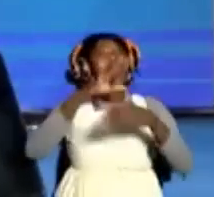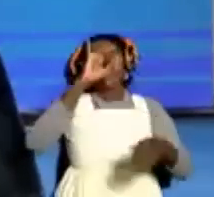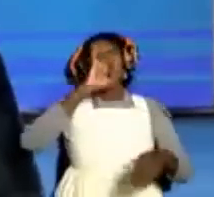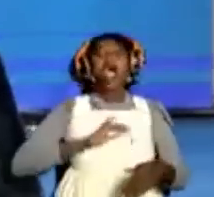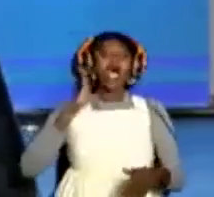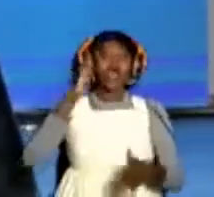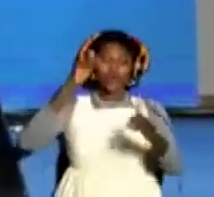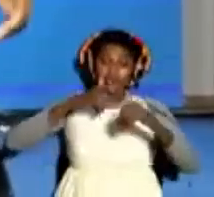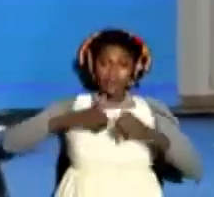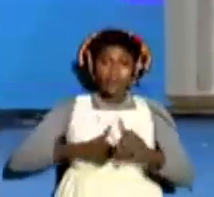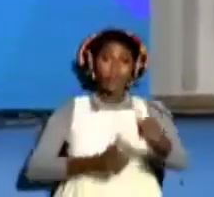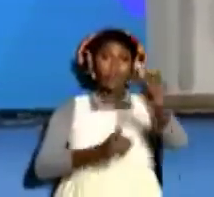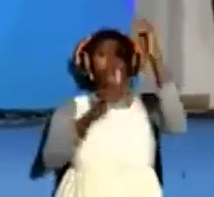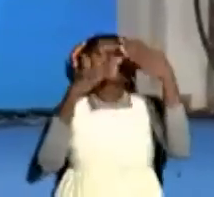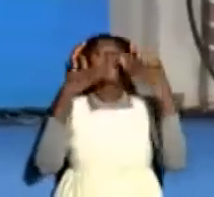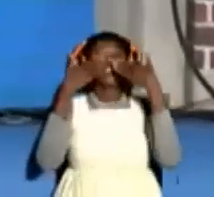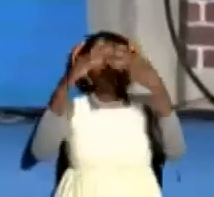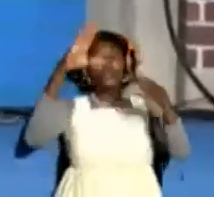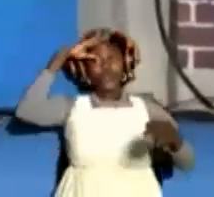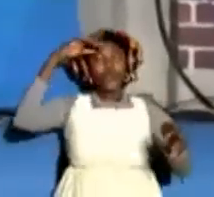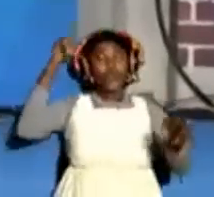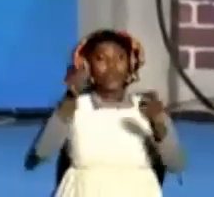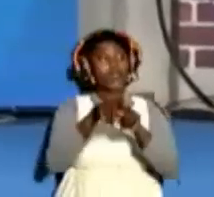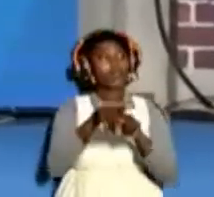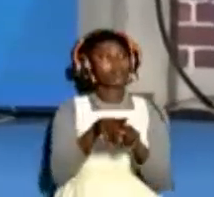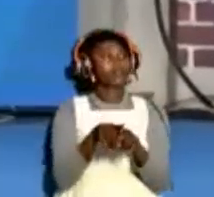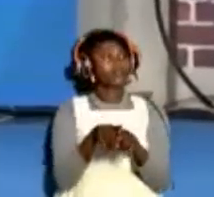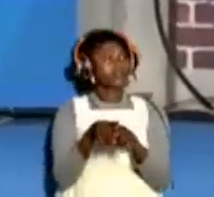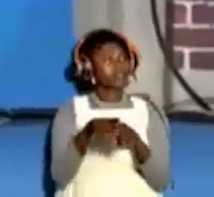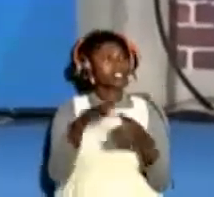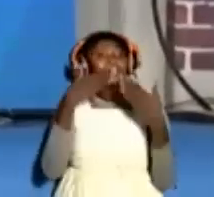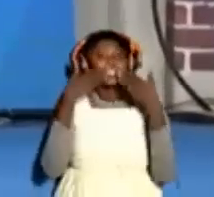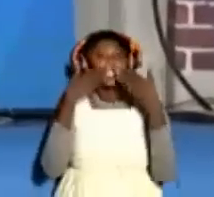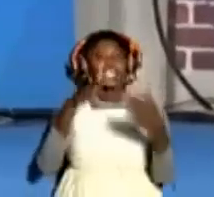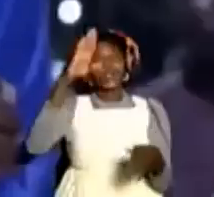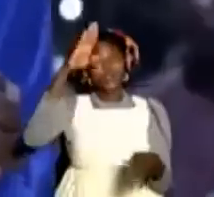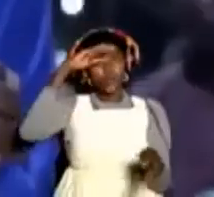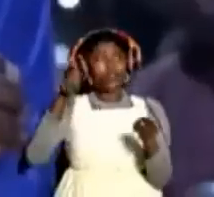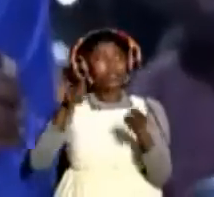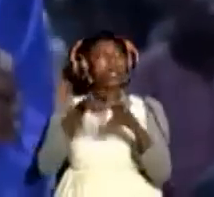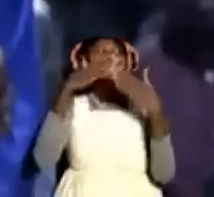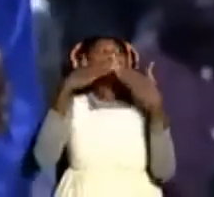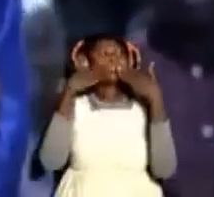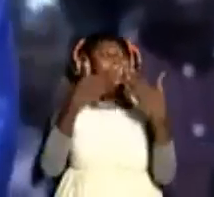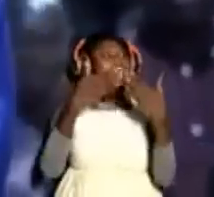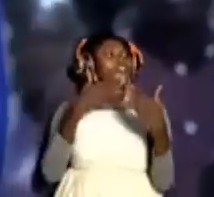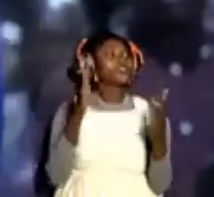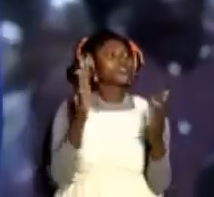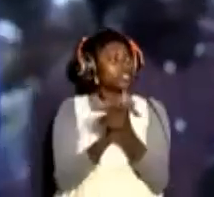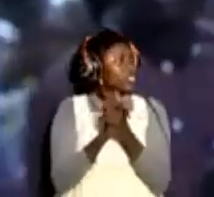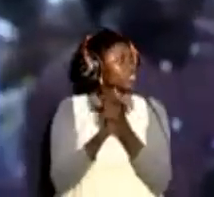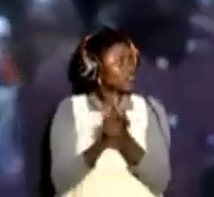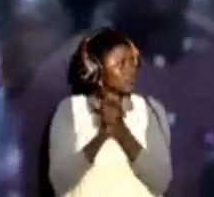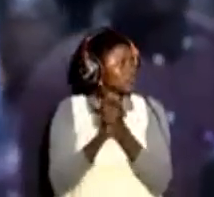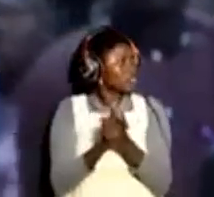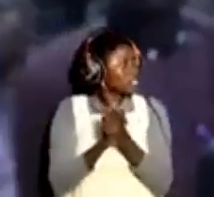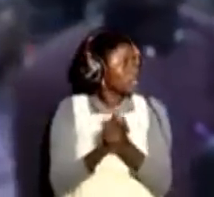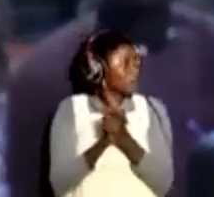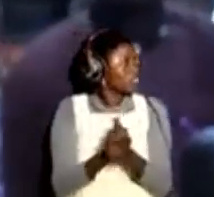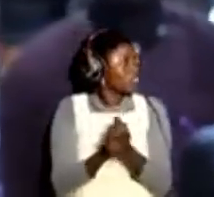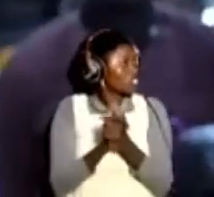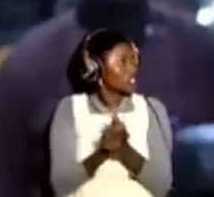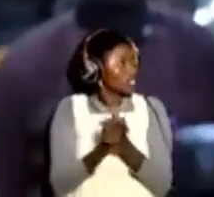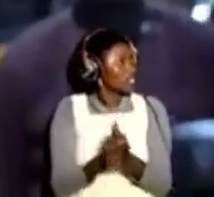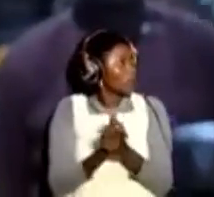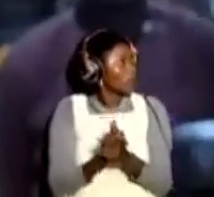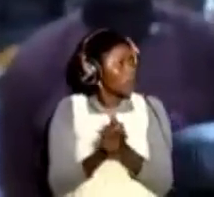follow. Thank you, my brother. Thank you, that brother. Come down quickly. Go ahead now. Go